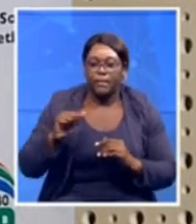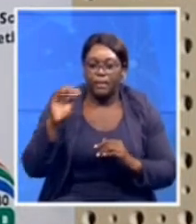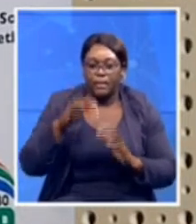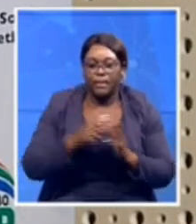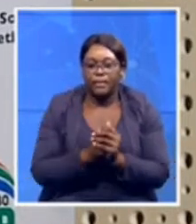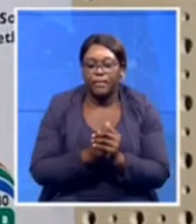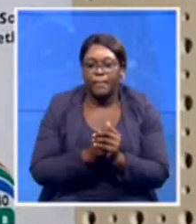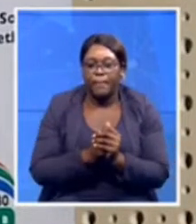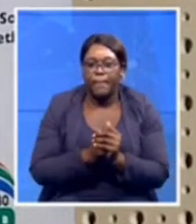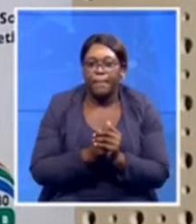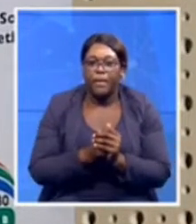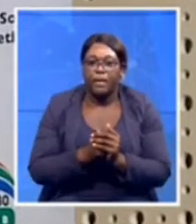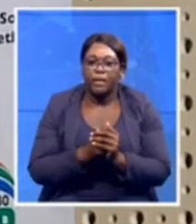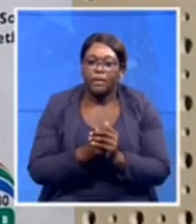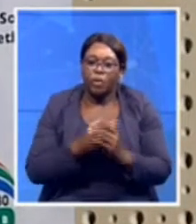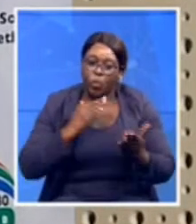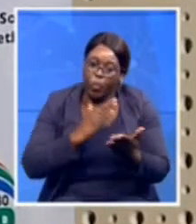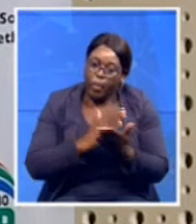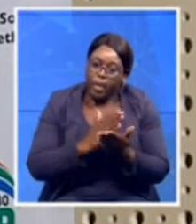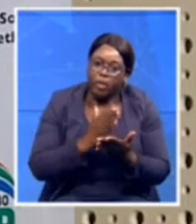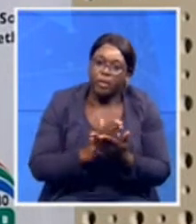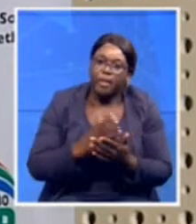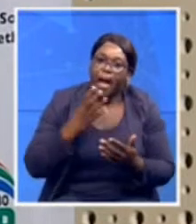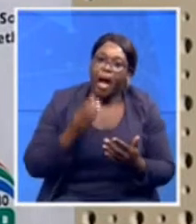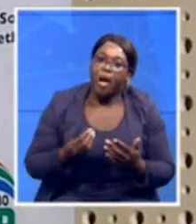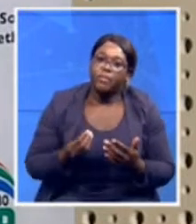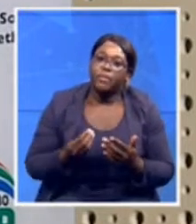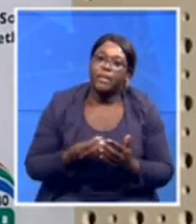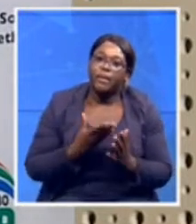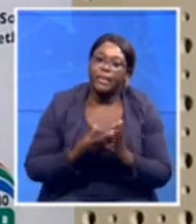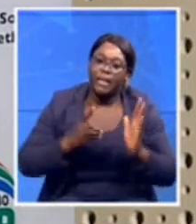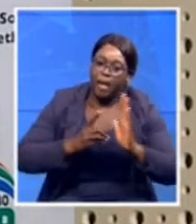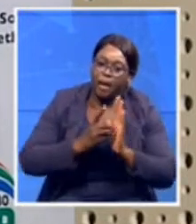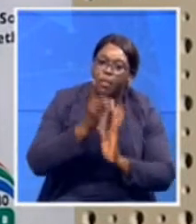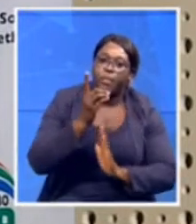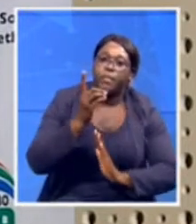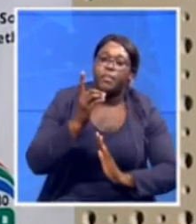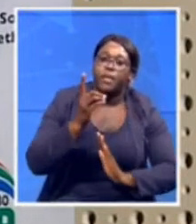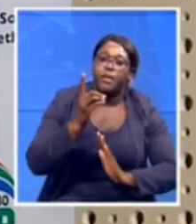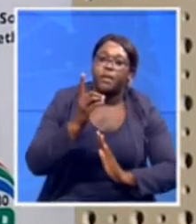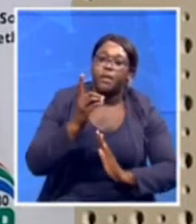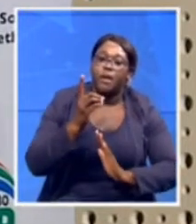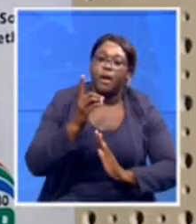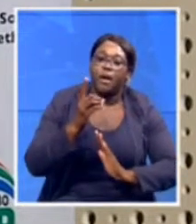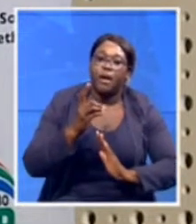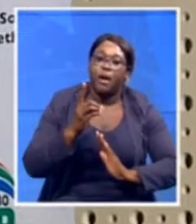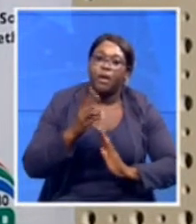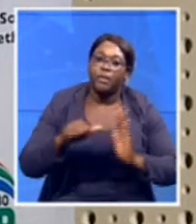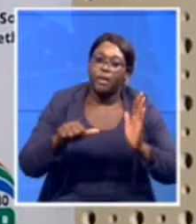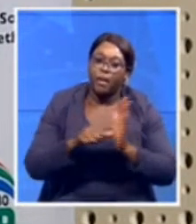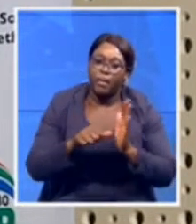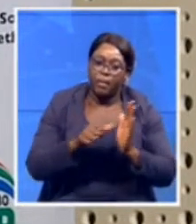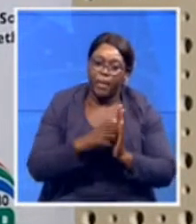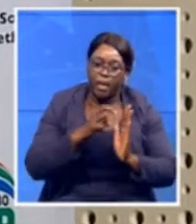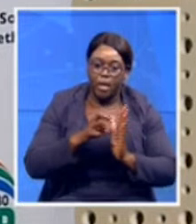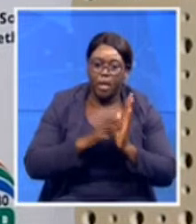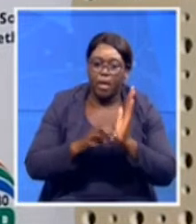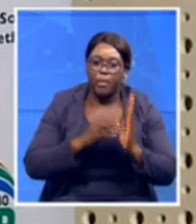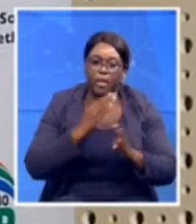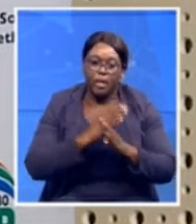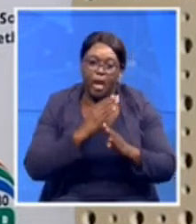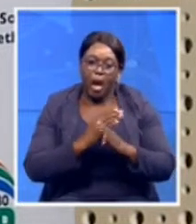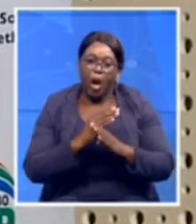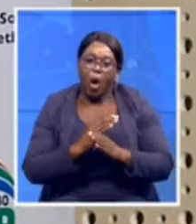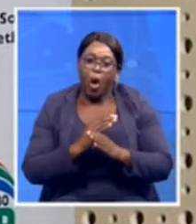the updating and development of necessary regulations to ensure that their work is executed. There are guidelines